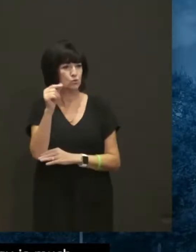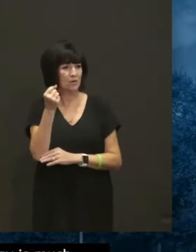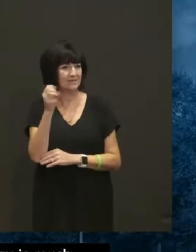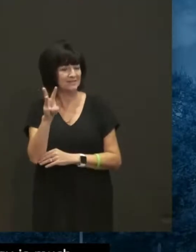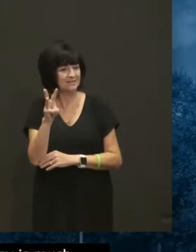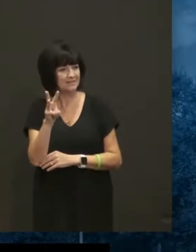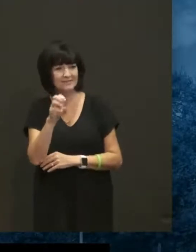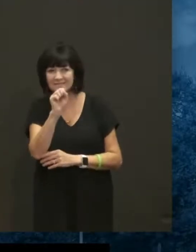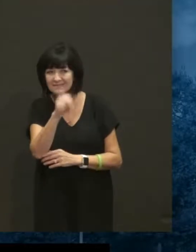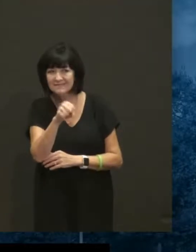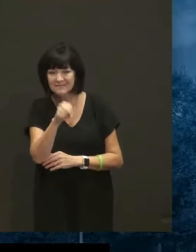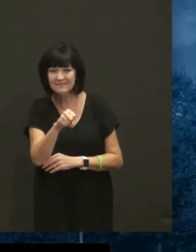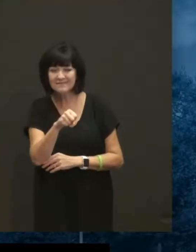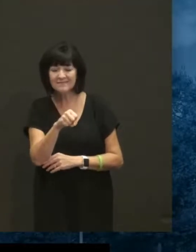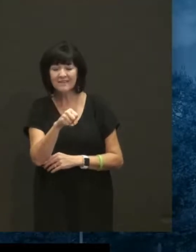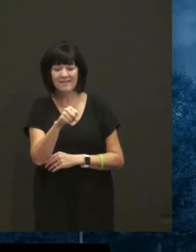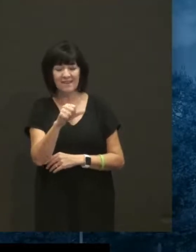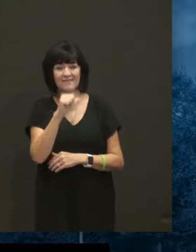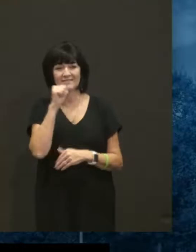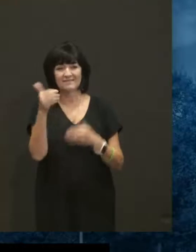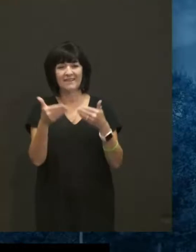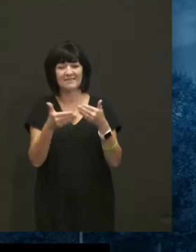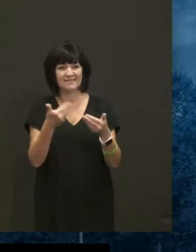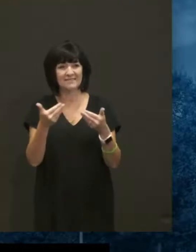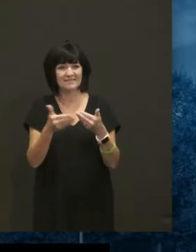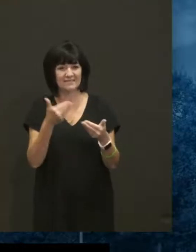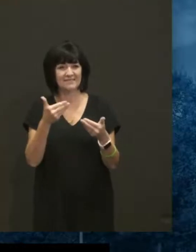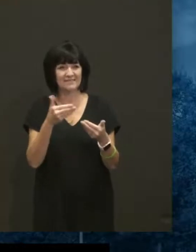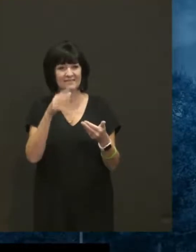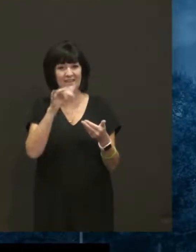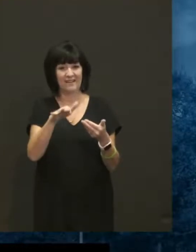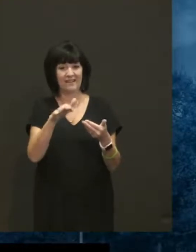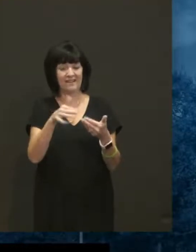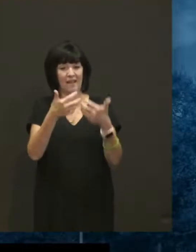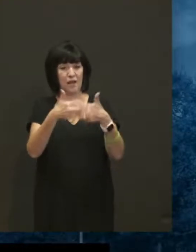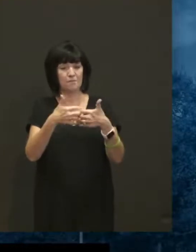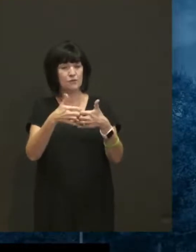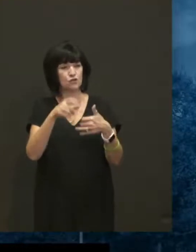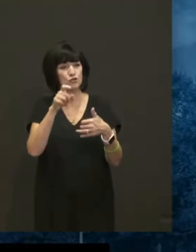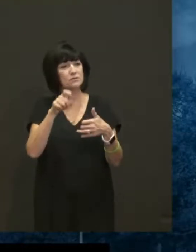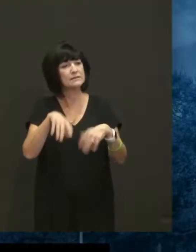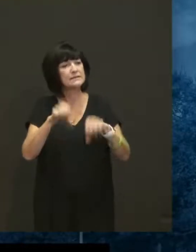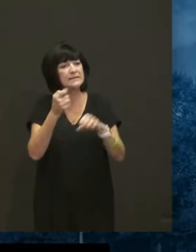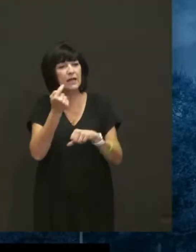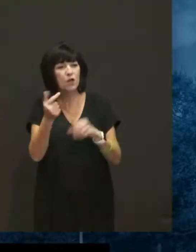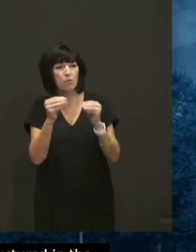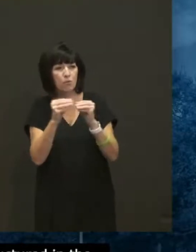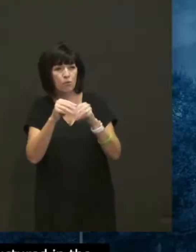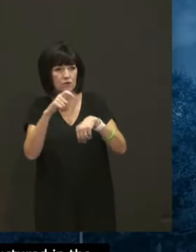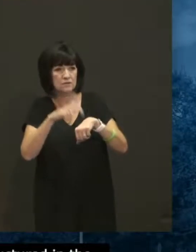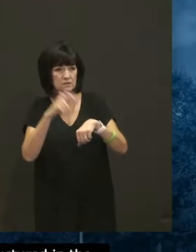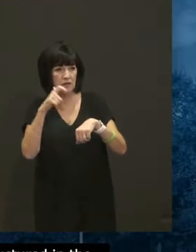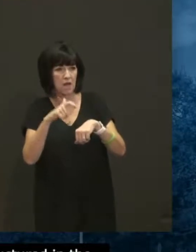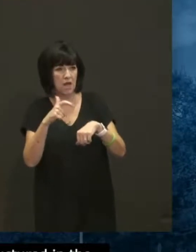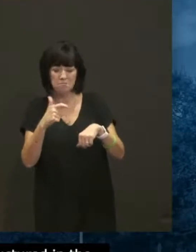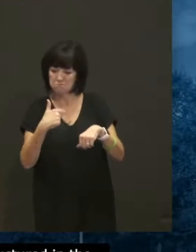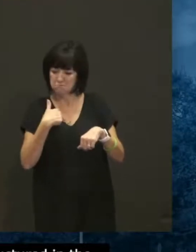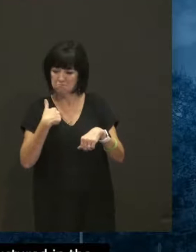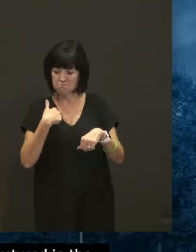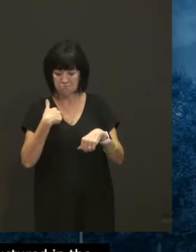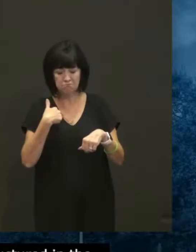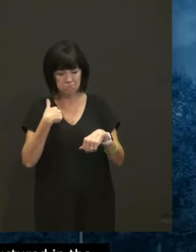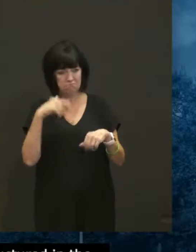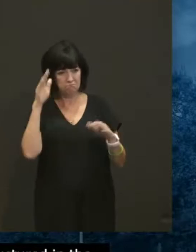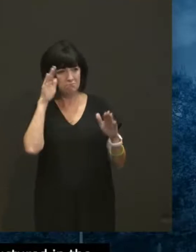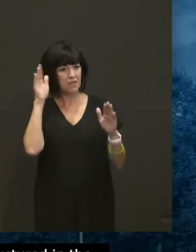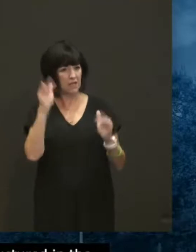way the ballot is structured in the machine, and so it takes a little bit more time. I expect a tremendous turnout just based on